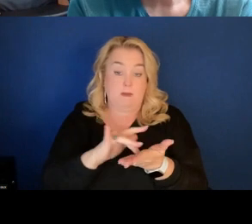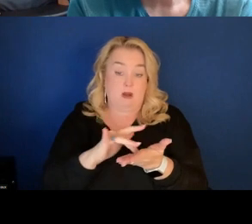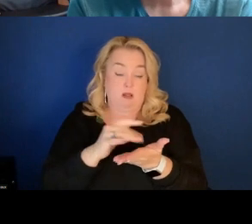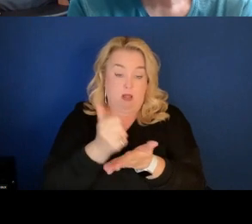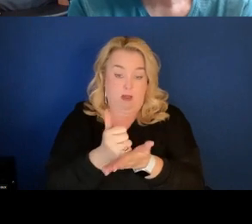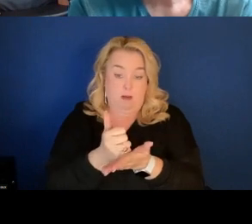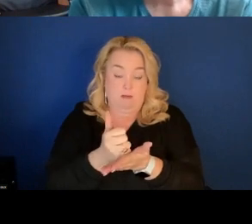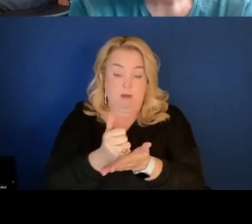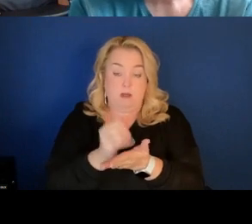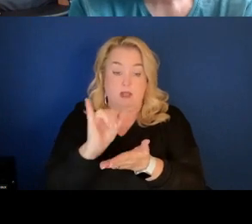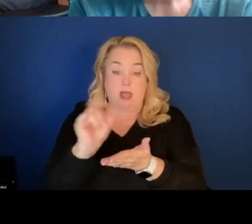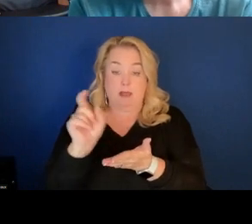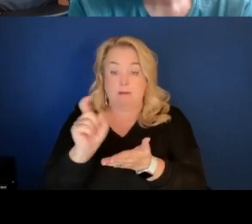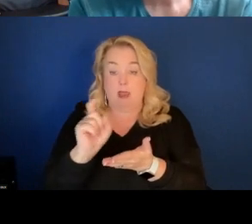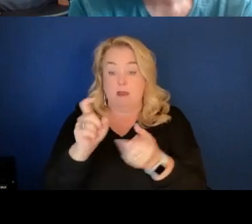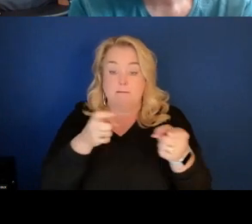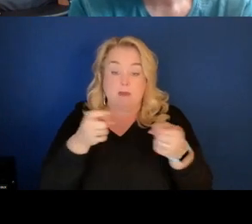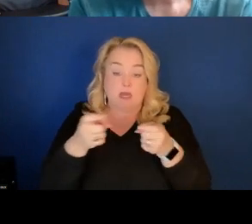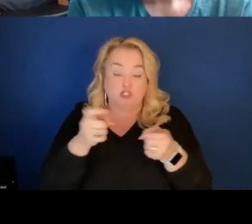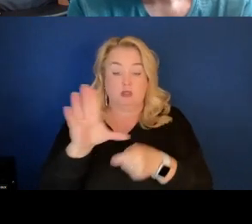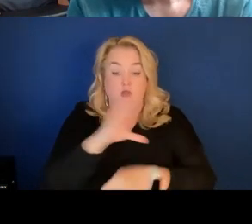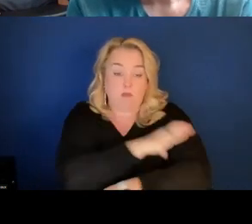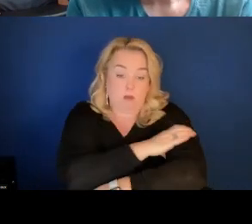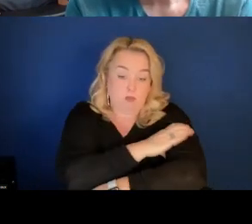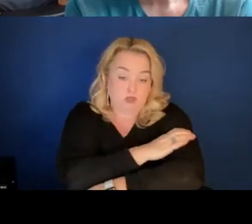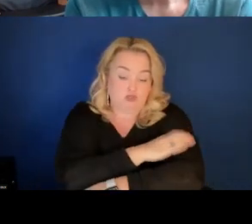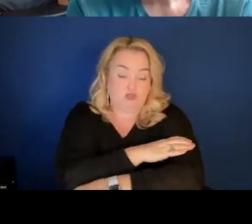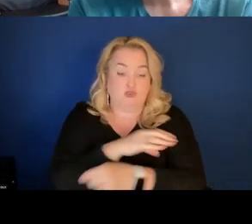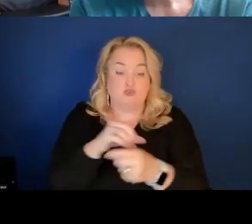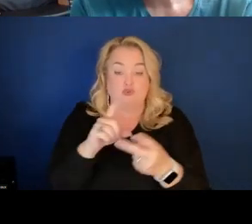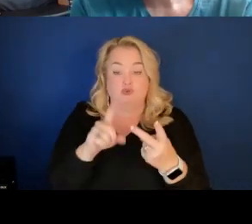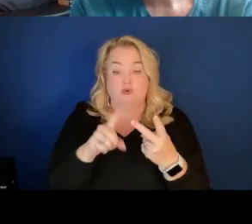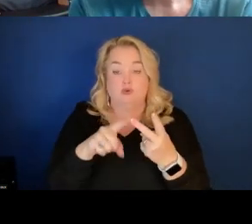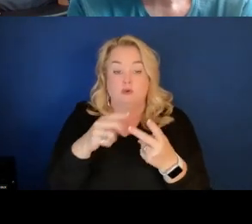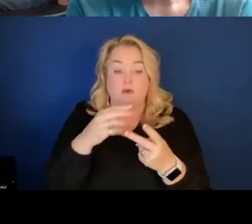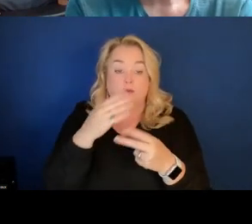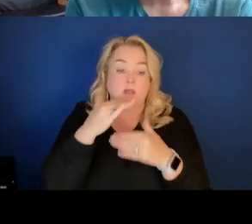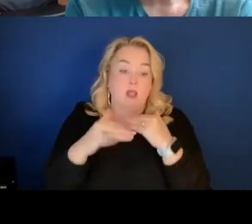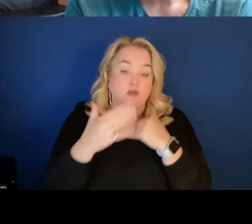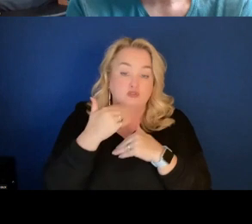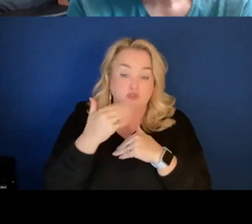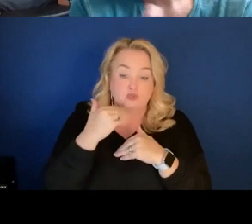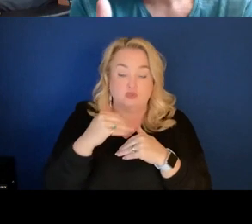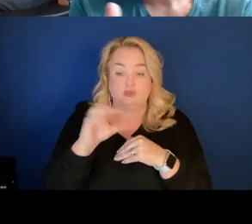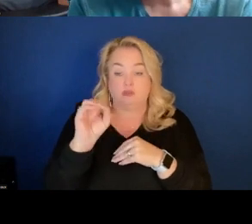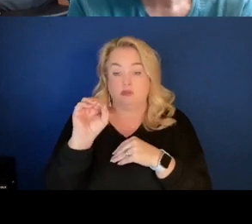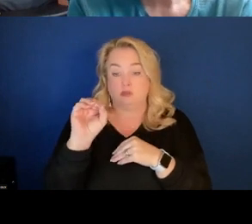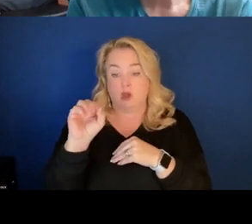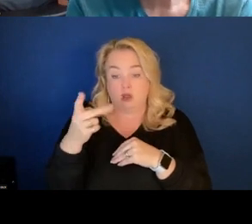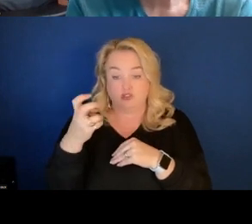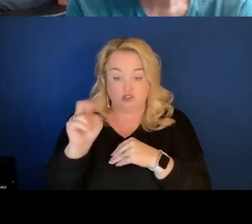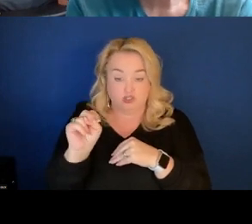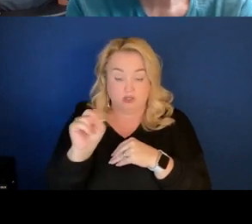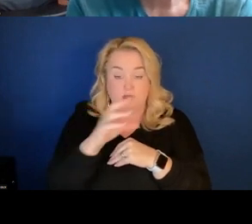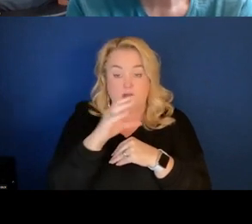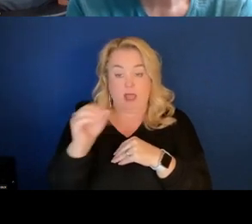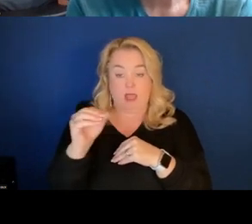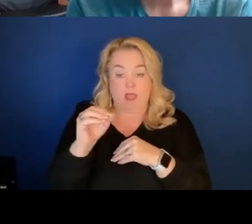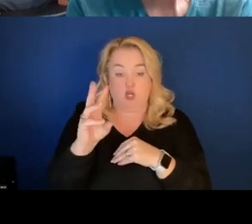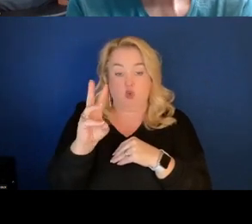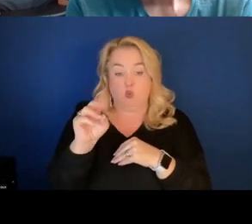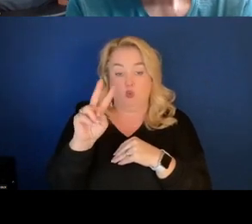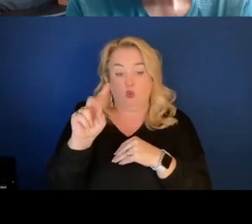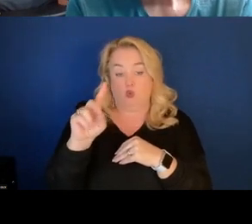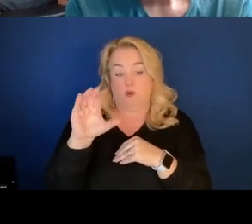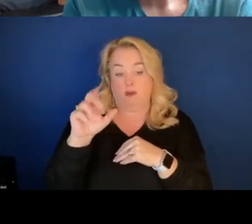assistance, such as managing, for example, their blood pressure, managing their blood sugar, oxygen levels, and possibly even some wound